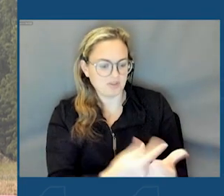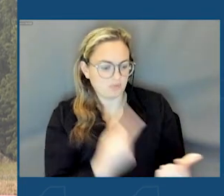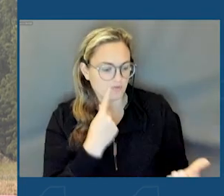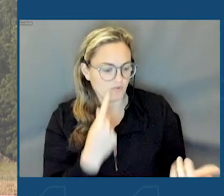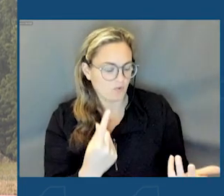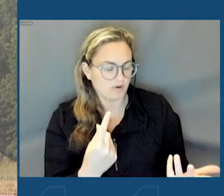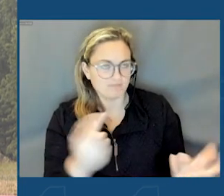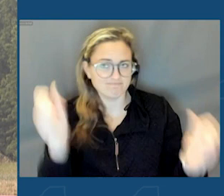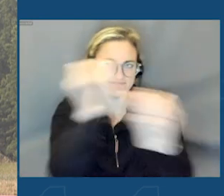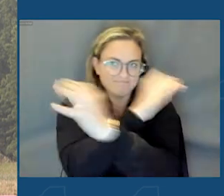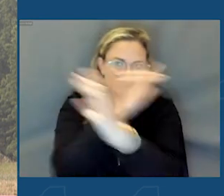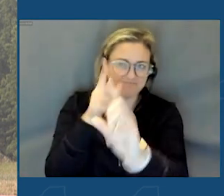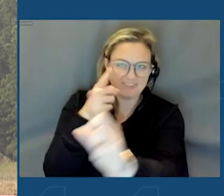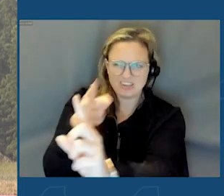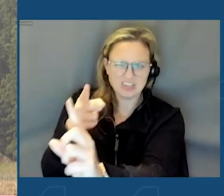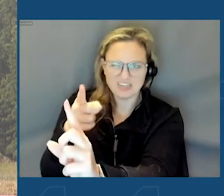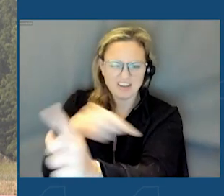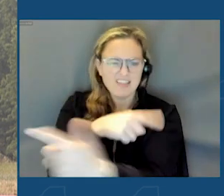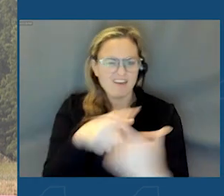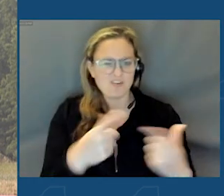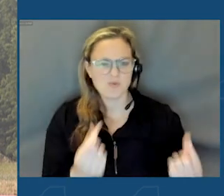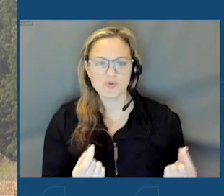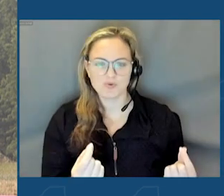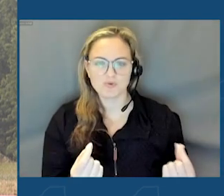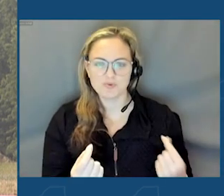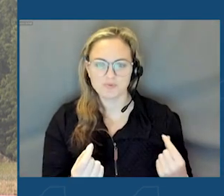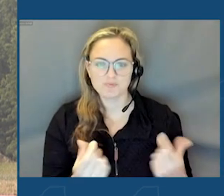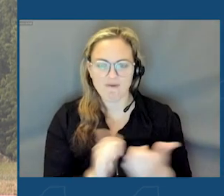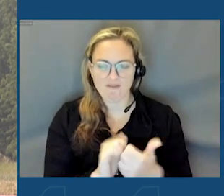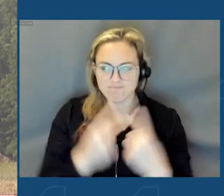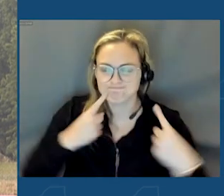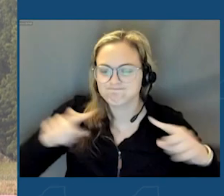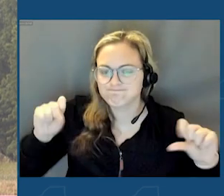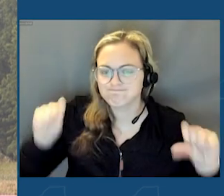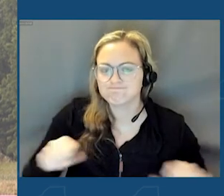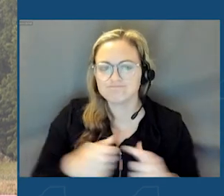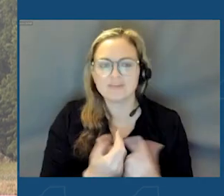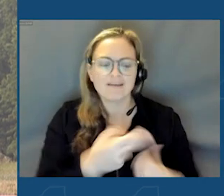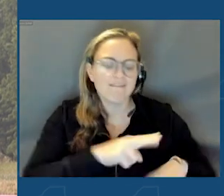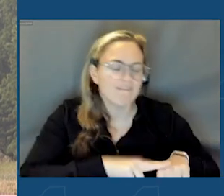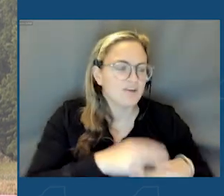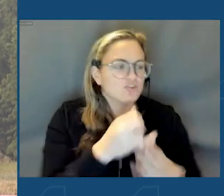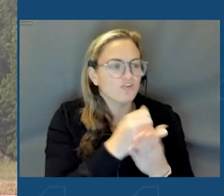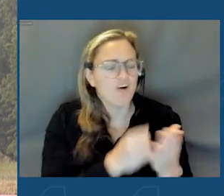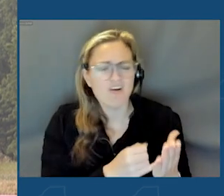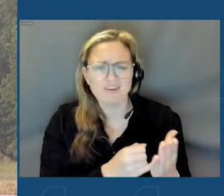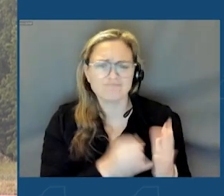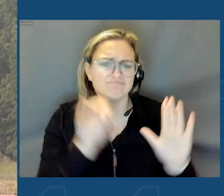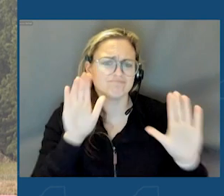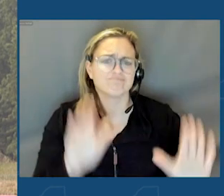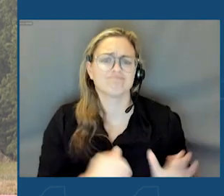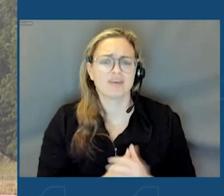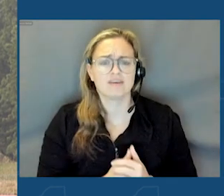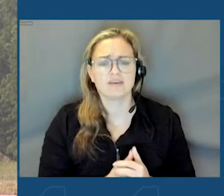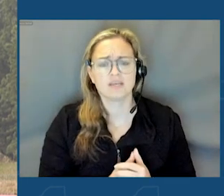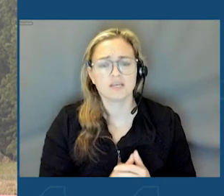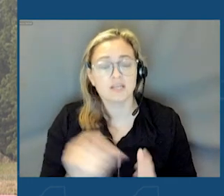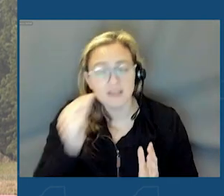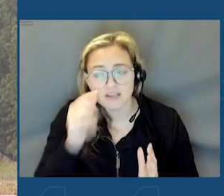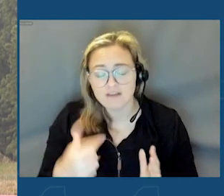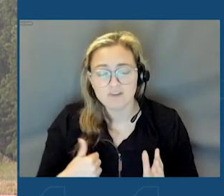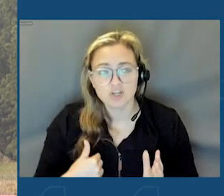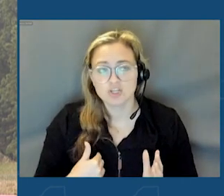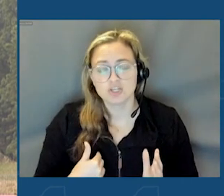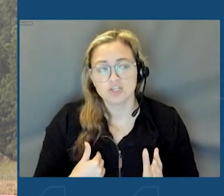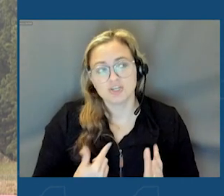vision. And this marriage of the environment and nature and art is extraordinary. And as governor, one of the joys I